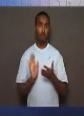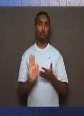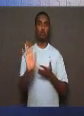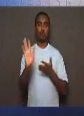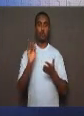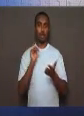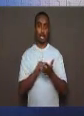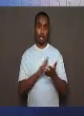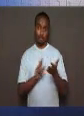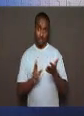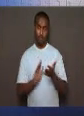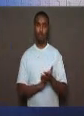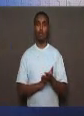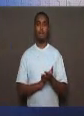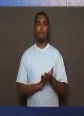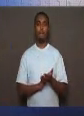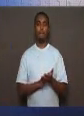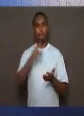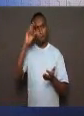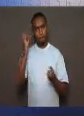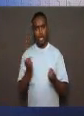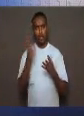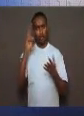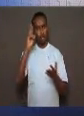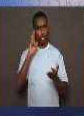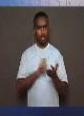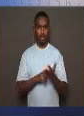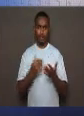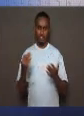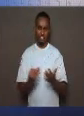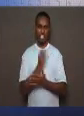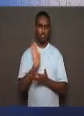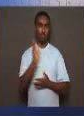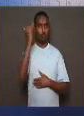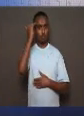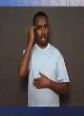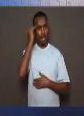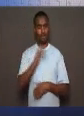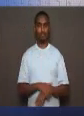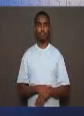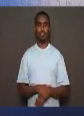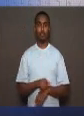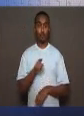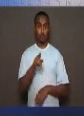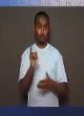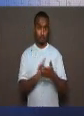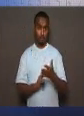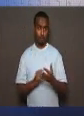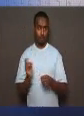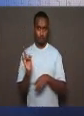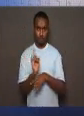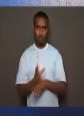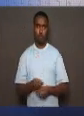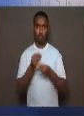your review because many of the details and ideas are fresh in your mind. Your list will